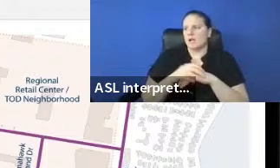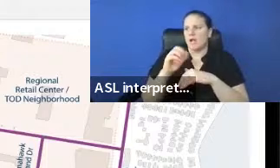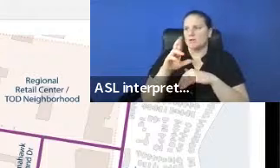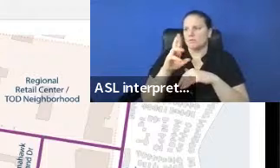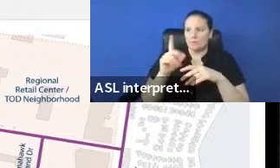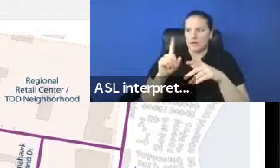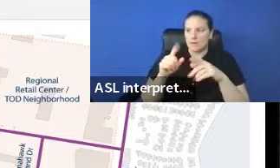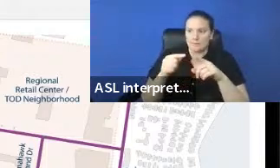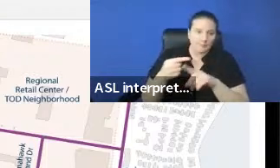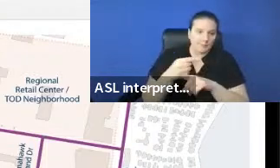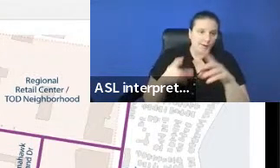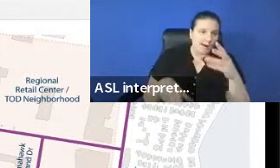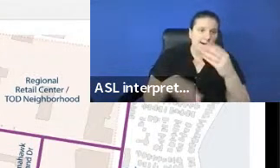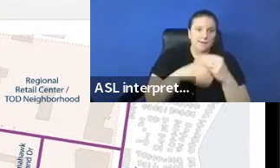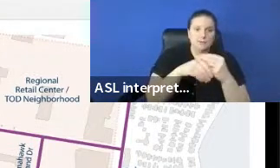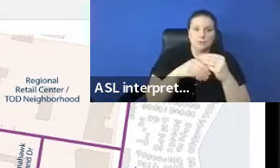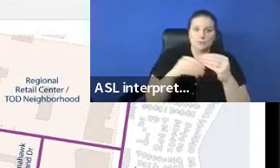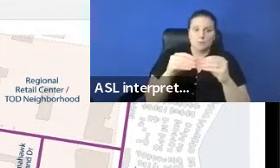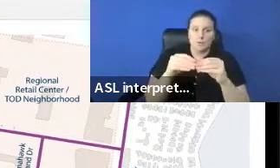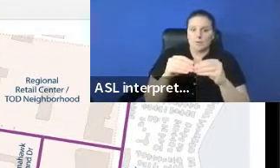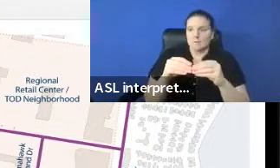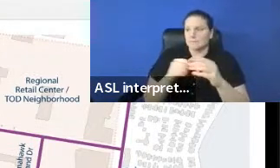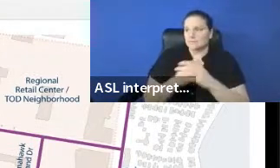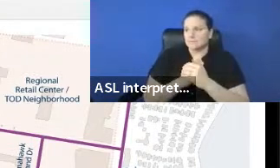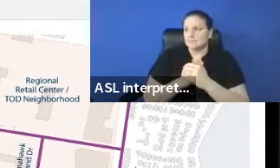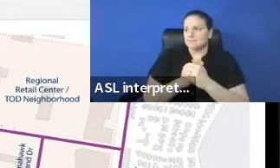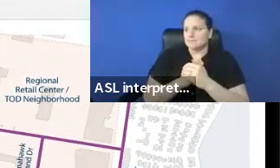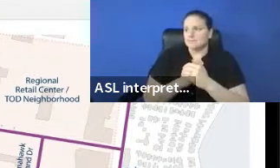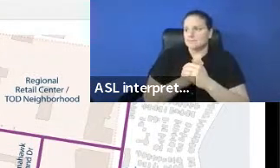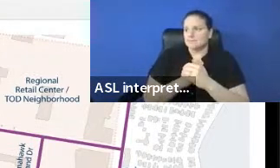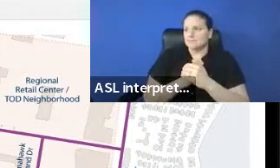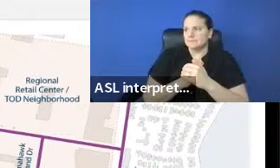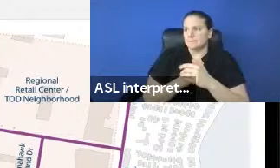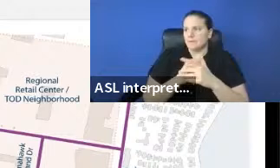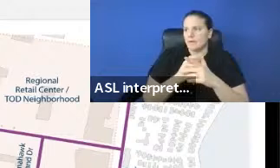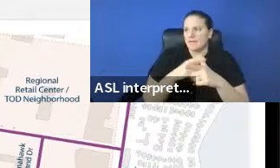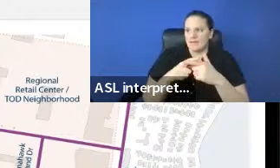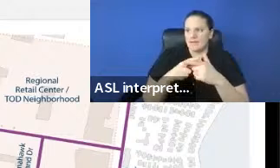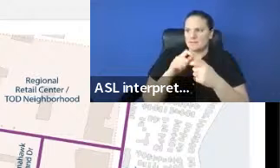extend. And then what in particular to